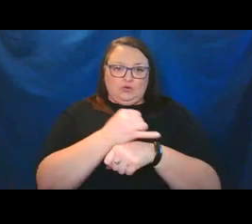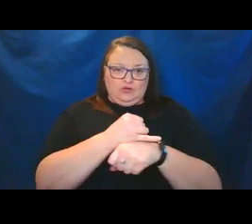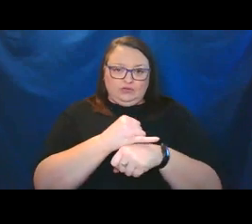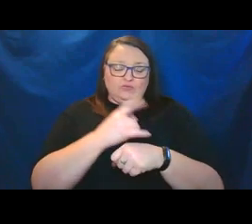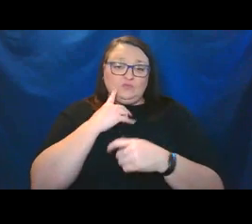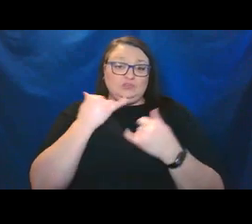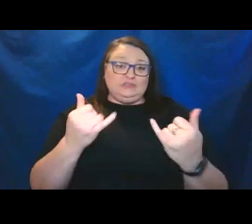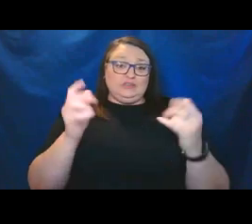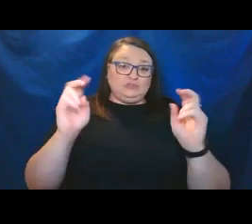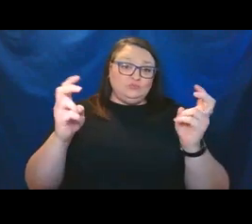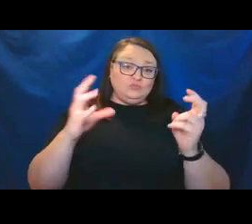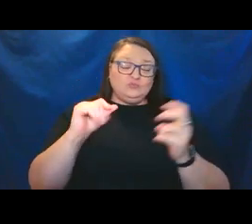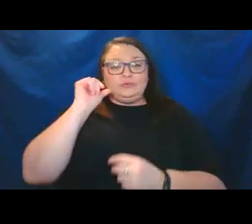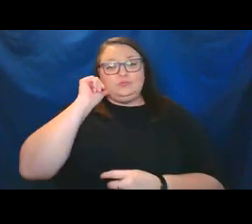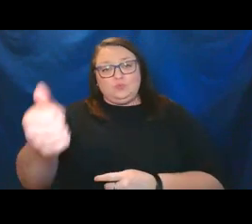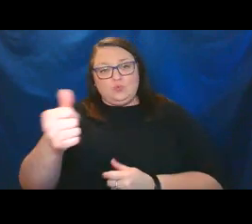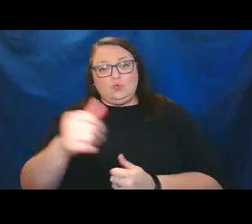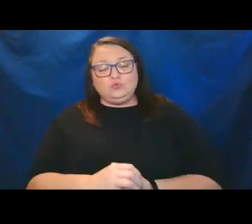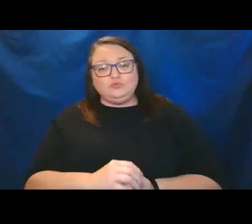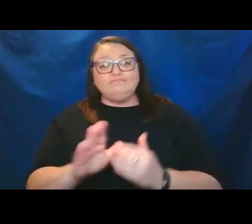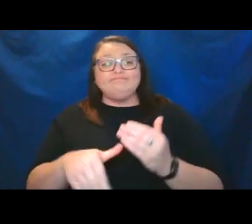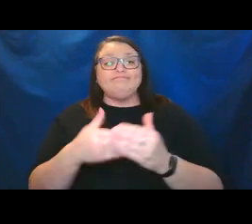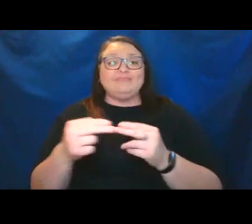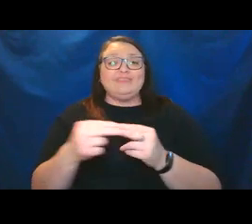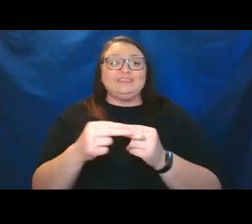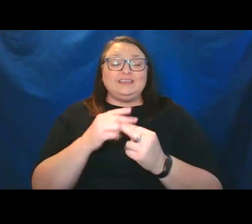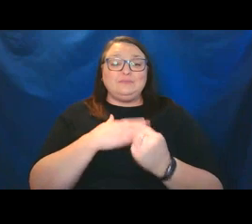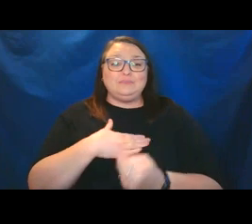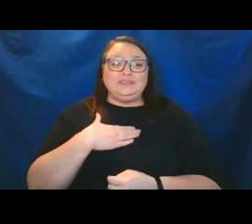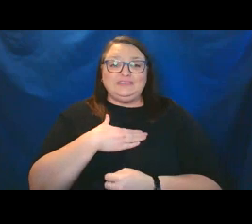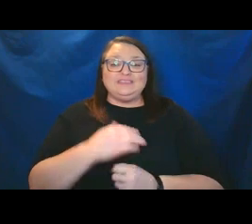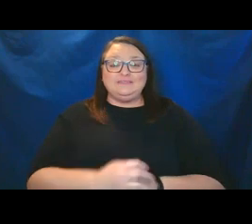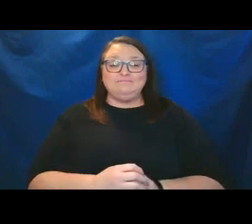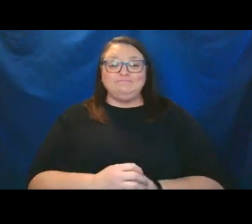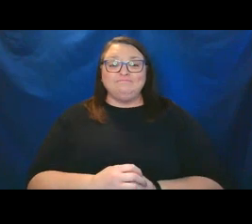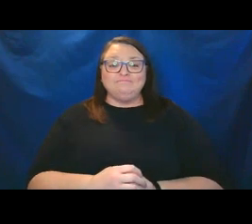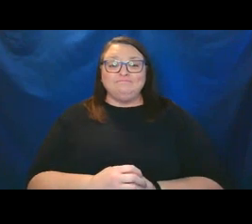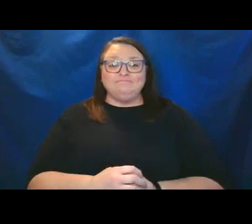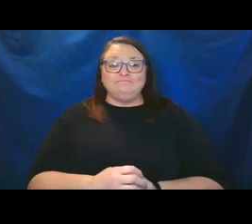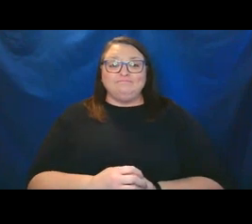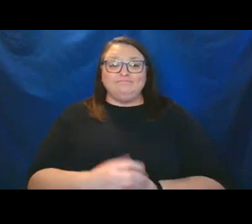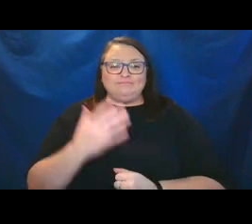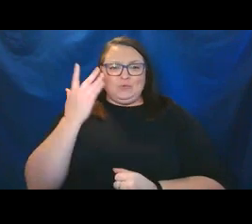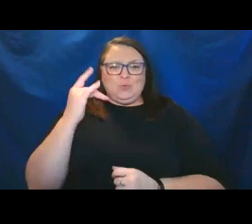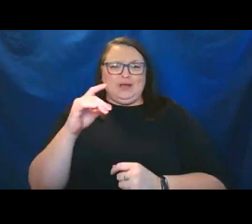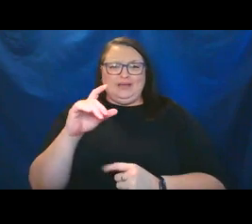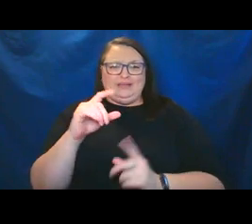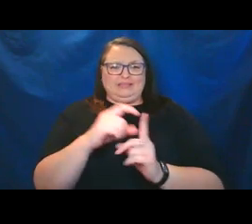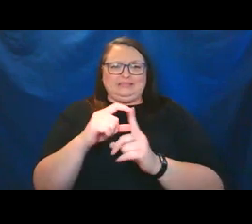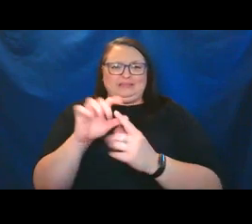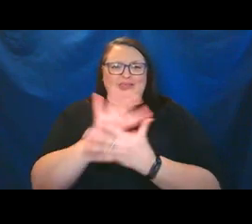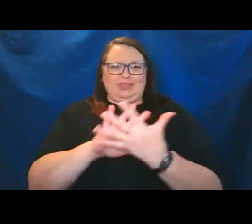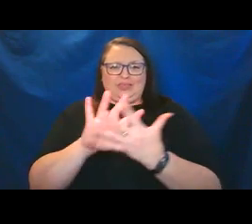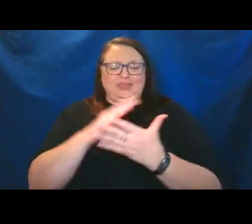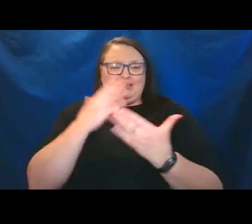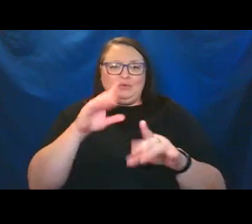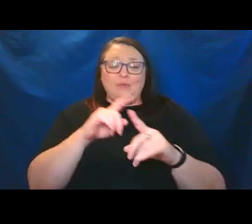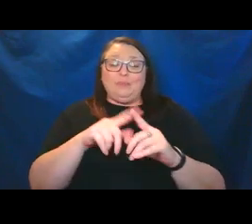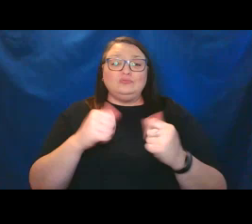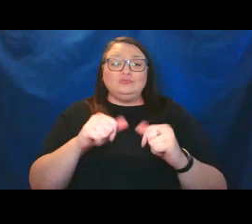tomorrow's. Next slide, please. And I don't know why the text got garbled there, but we are looking into creative solutions